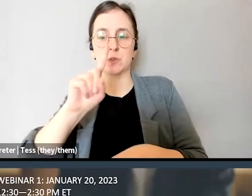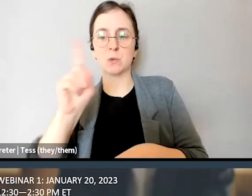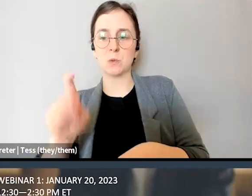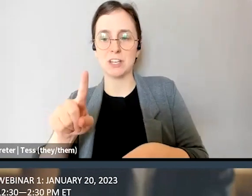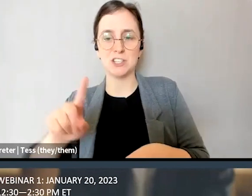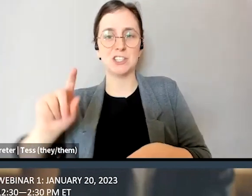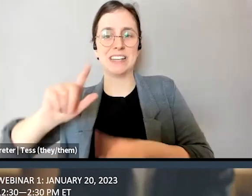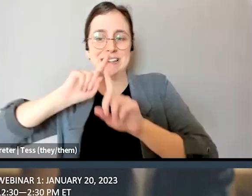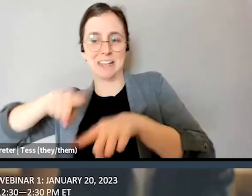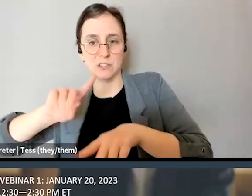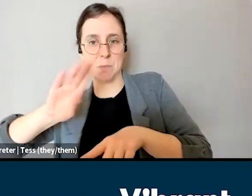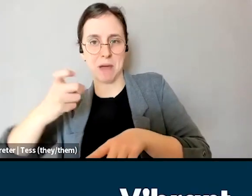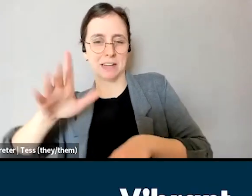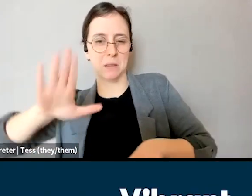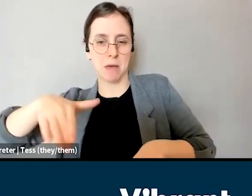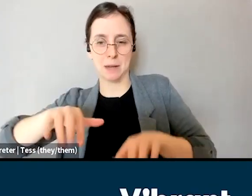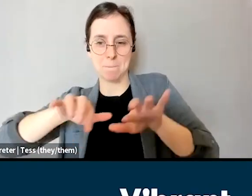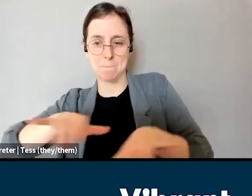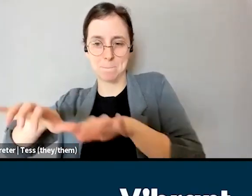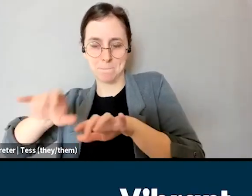presenter, Mrs. Laura Evans.